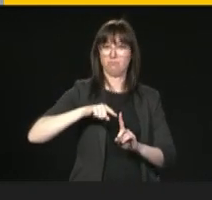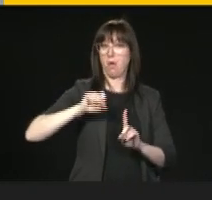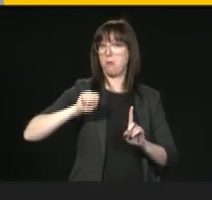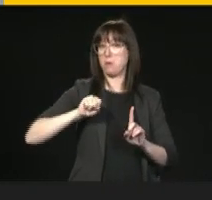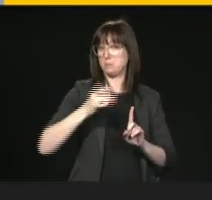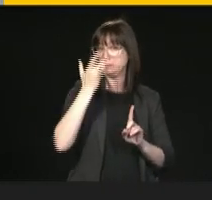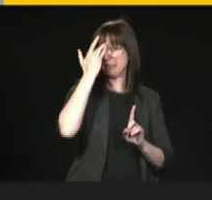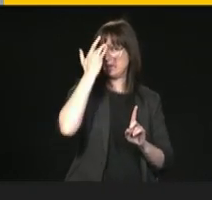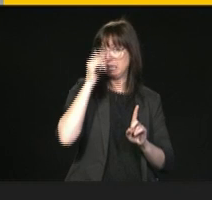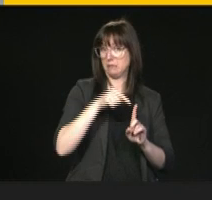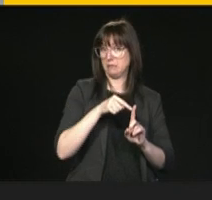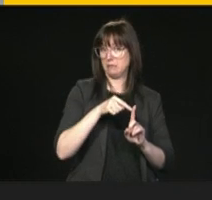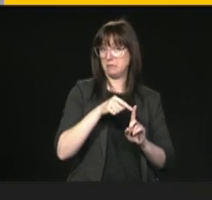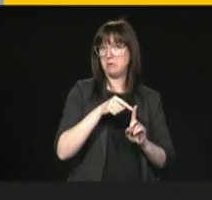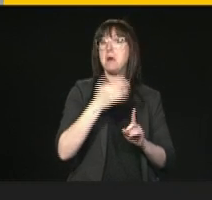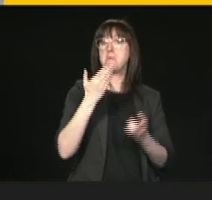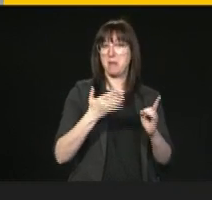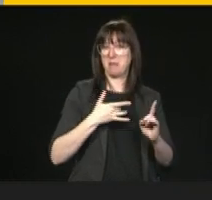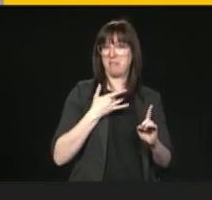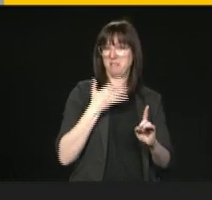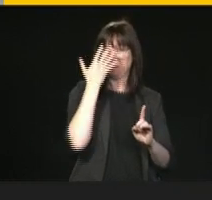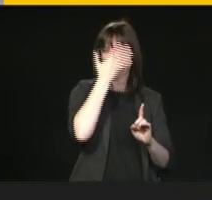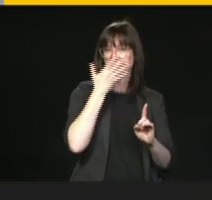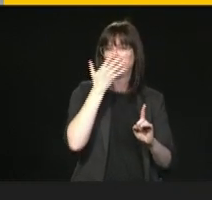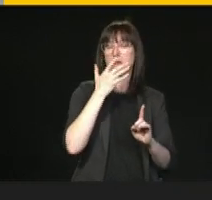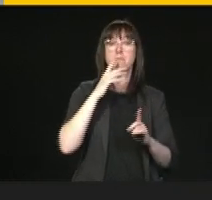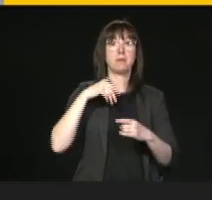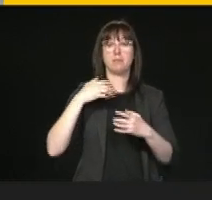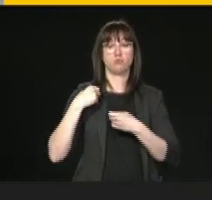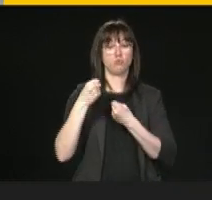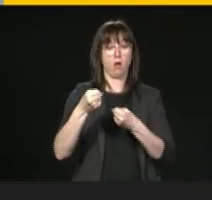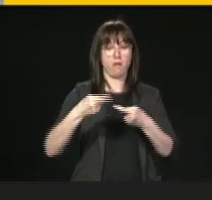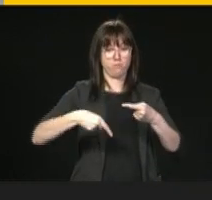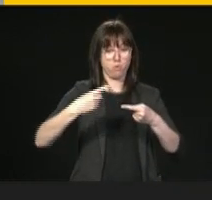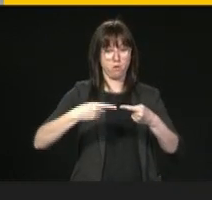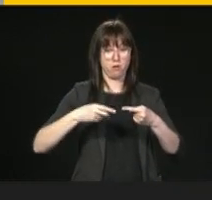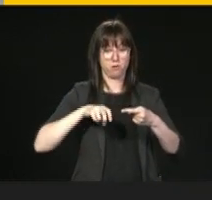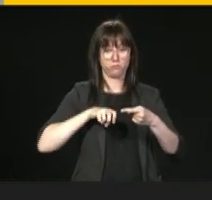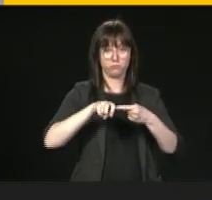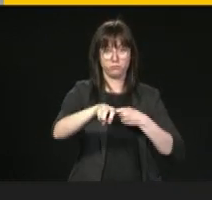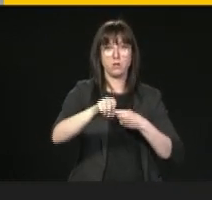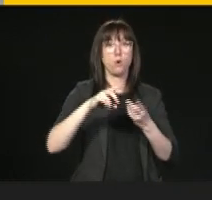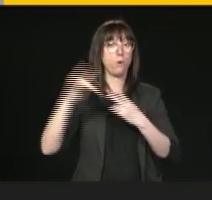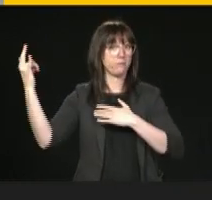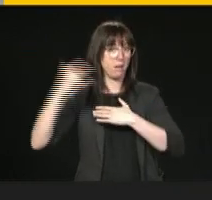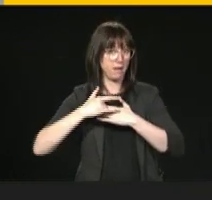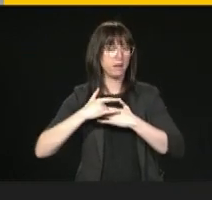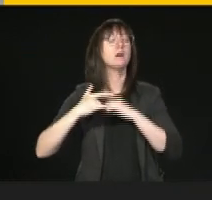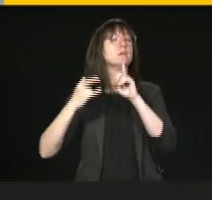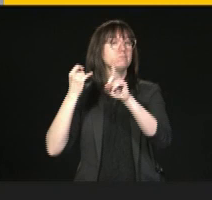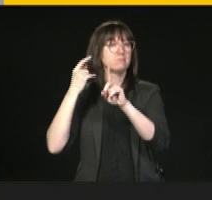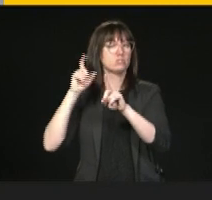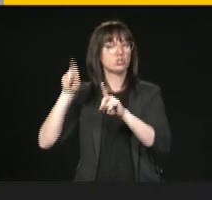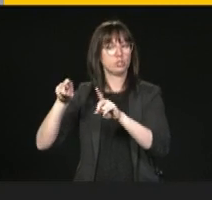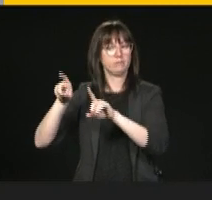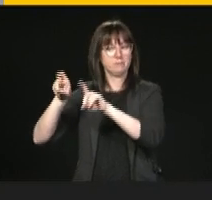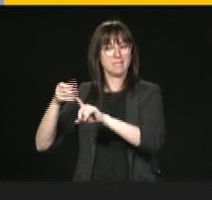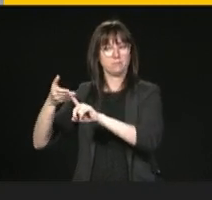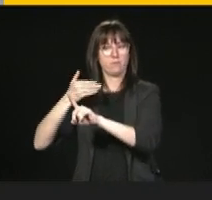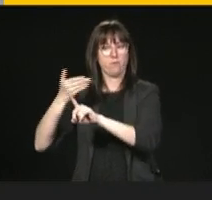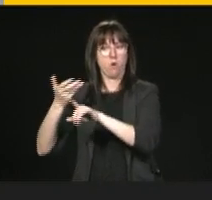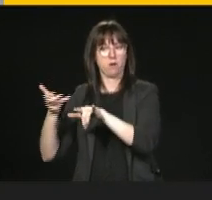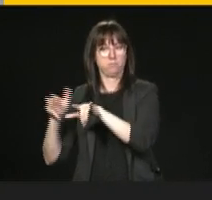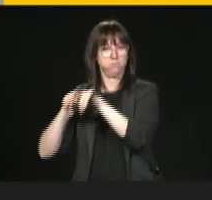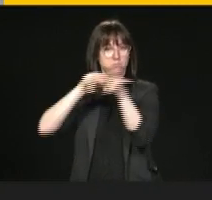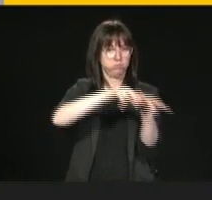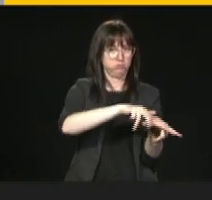at a land border or maybe even by air, even though they could or should have been checked before they boarded their flight. And of course, what we call